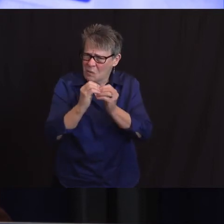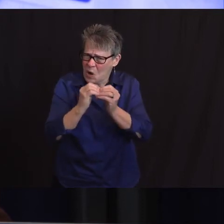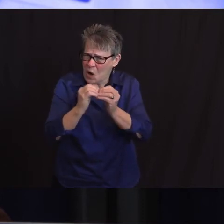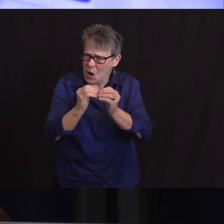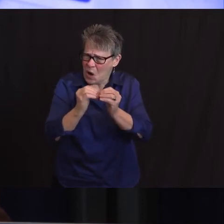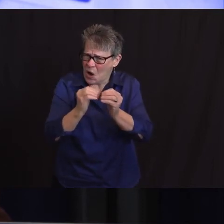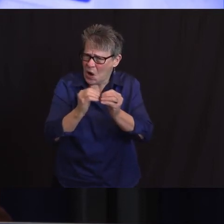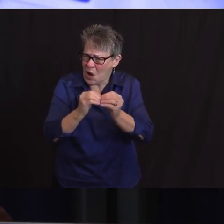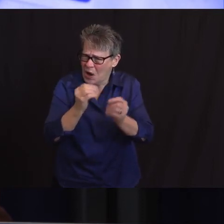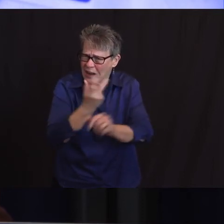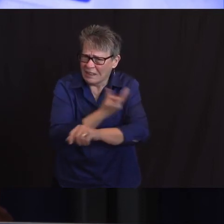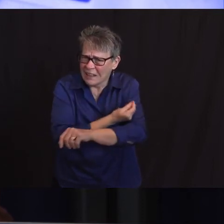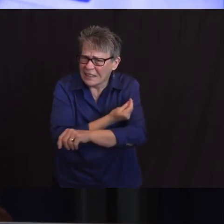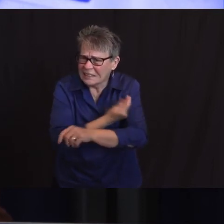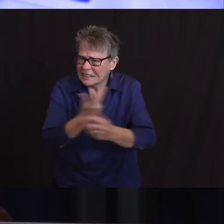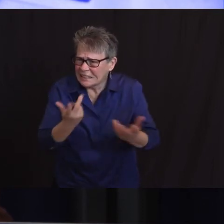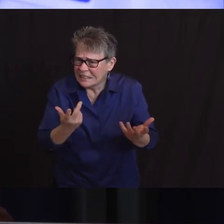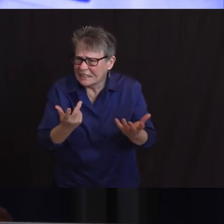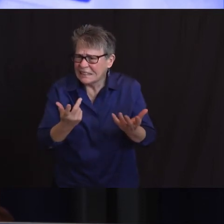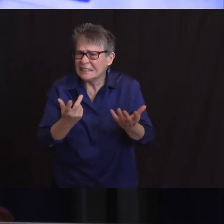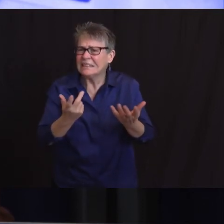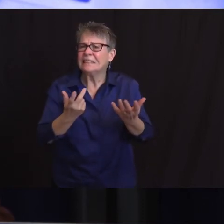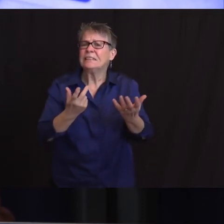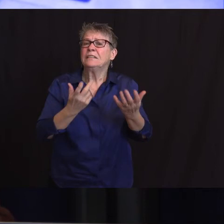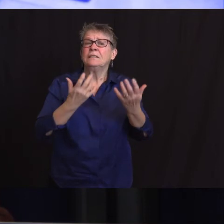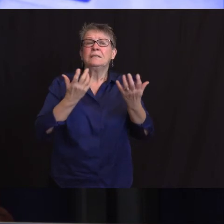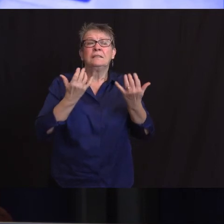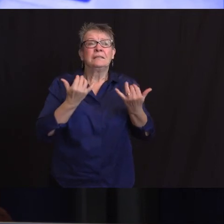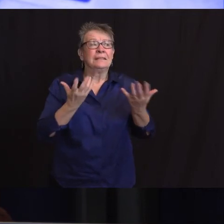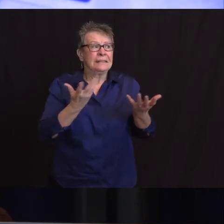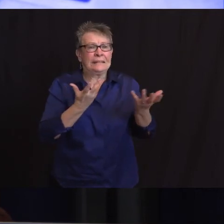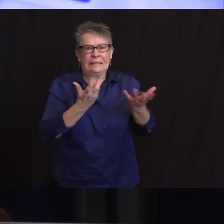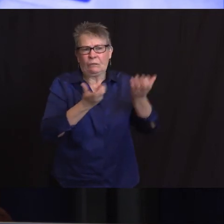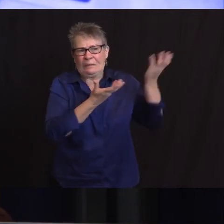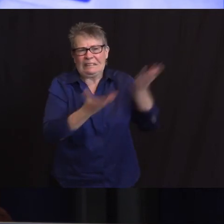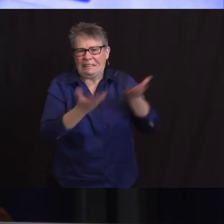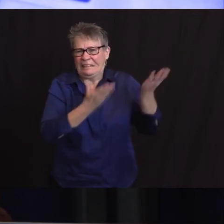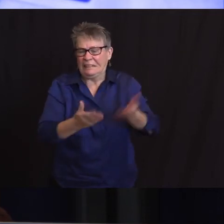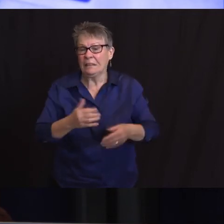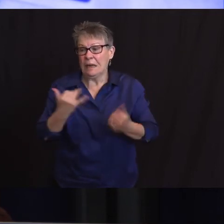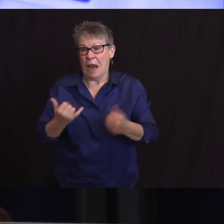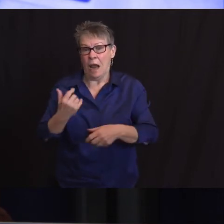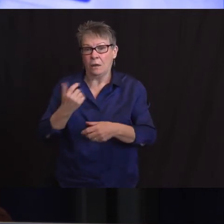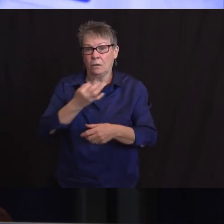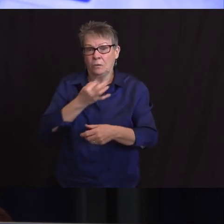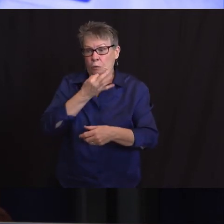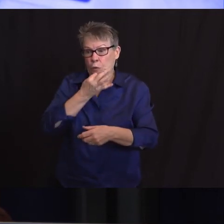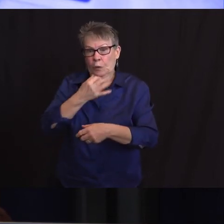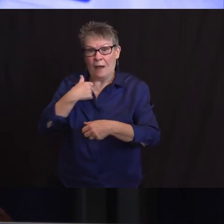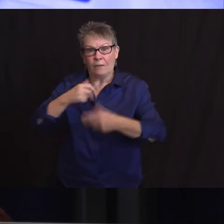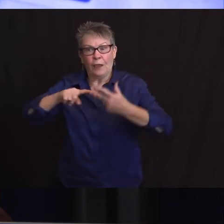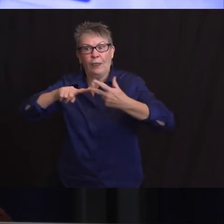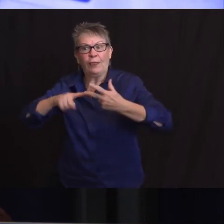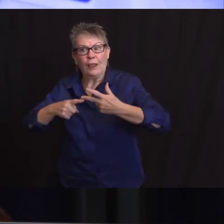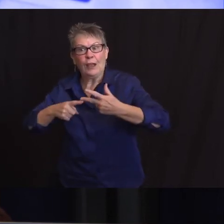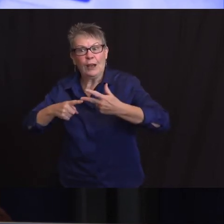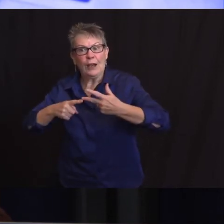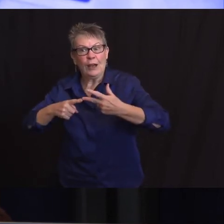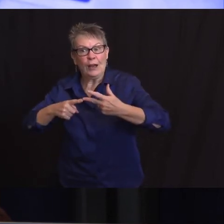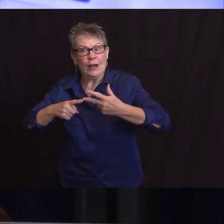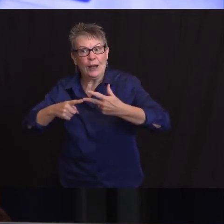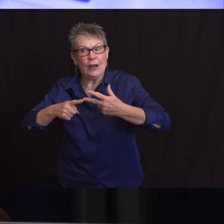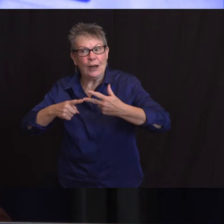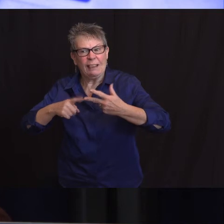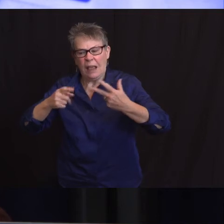additional vaccine to protect the state now that J&J submitted its application to the FDA